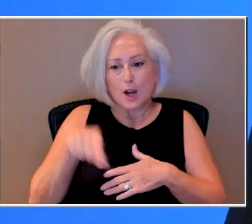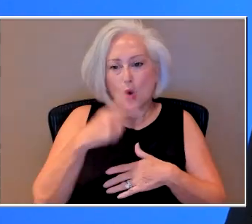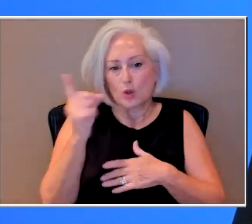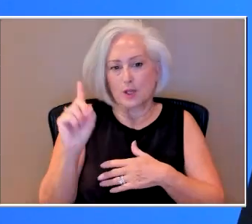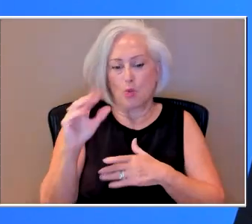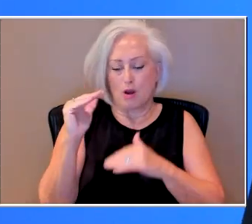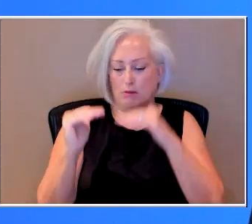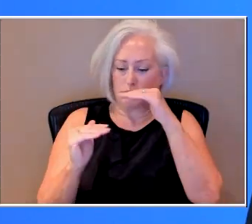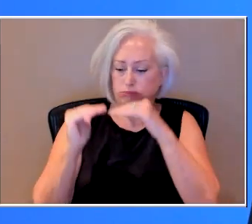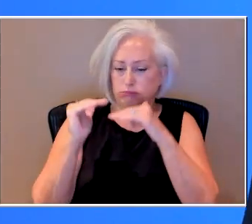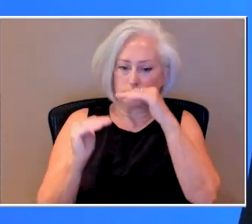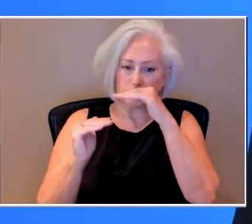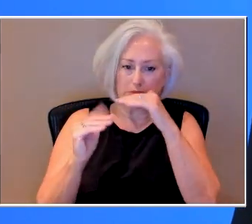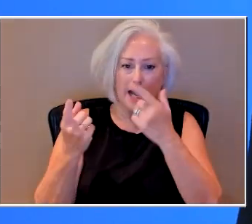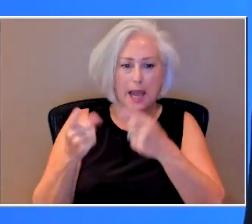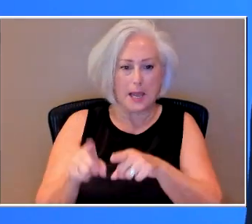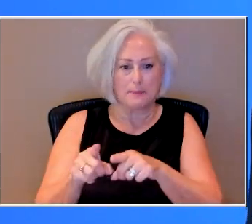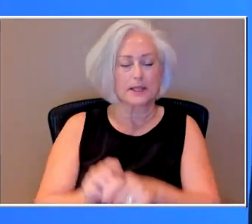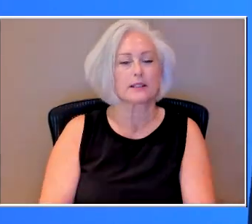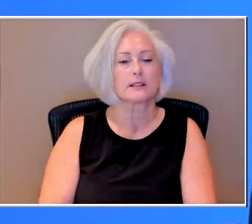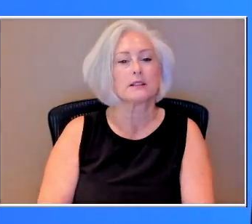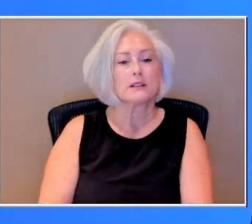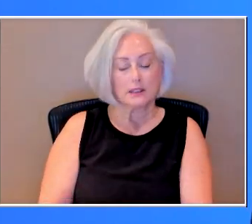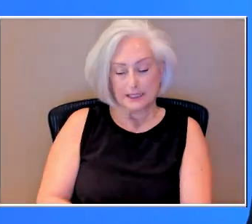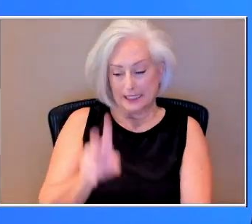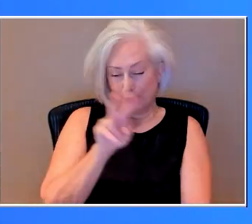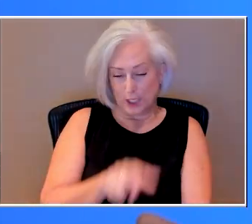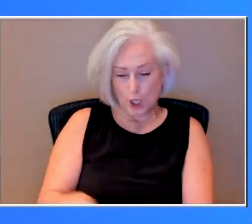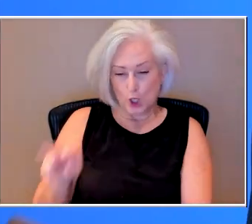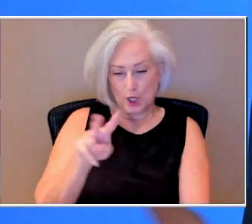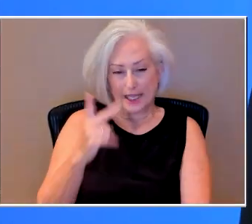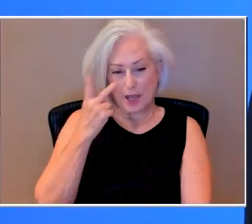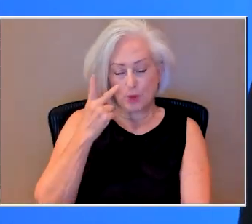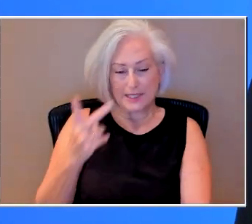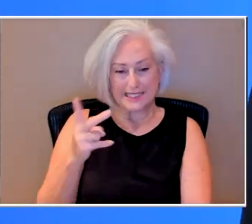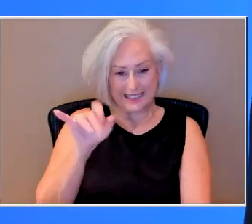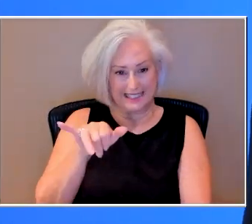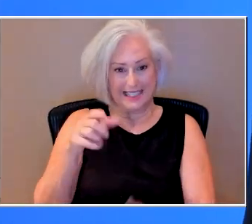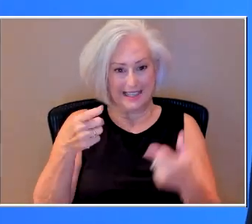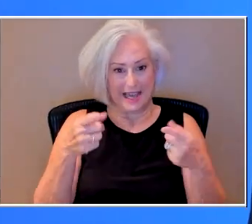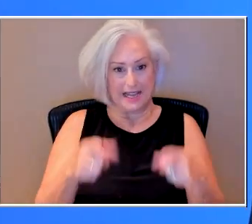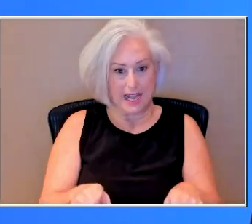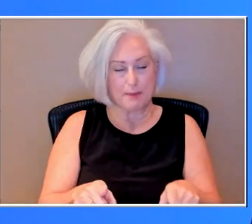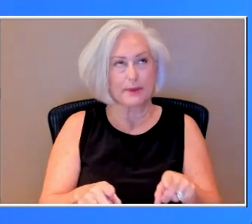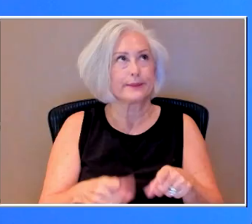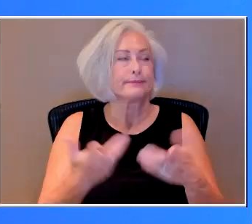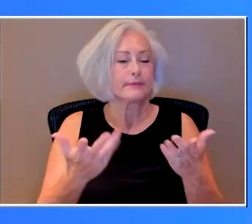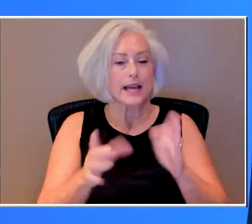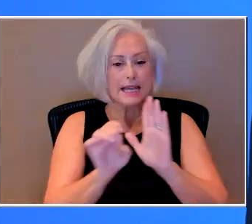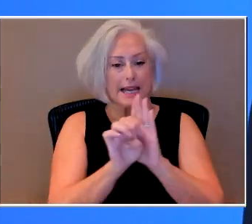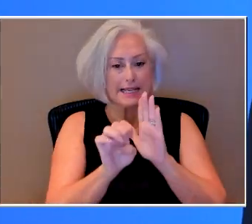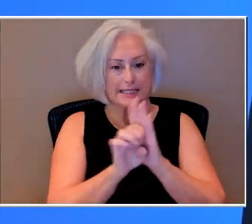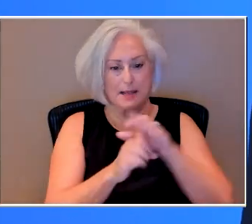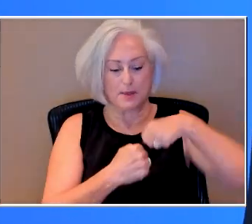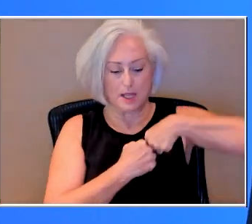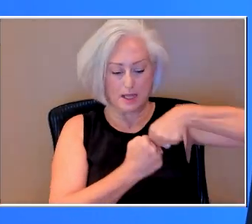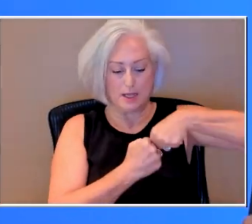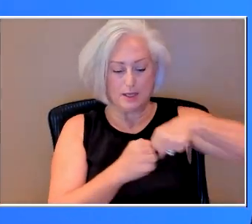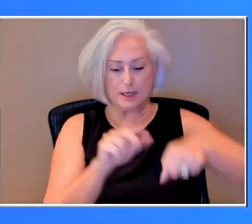So if we see knee valgus, then we have to, aka knees caving in, we have to then look at the